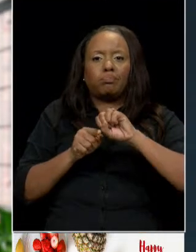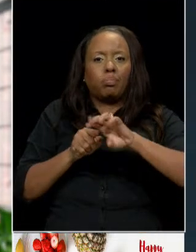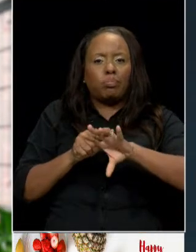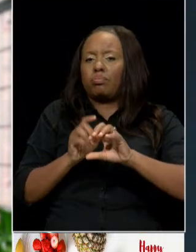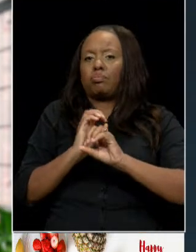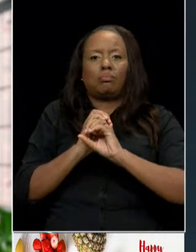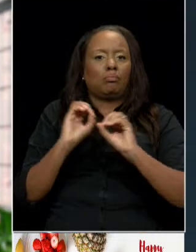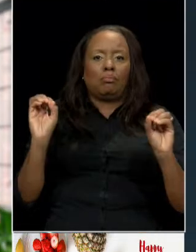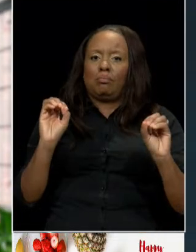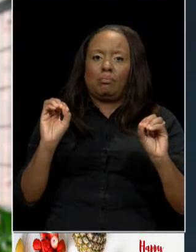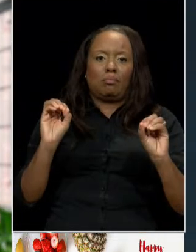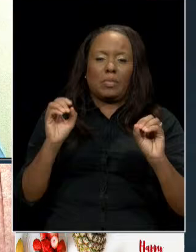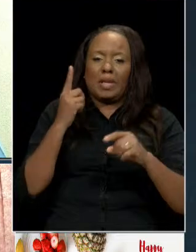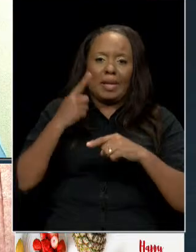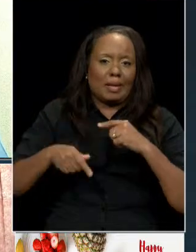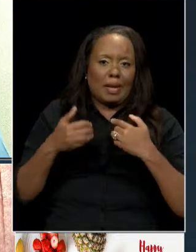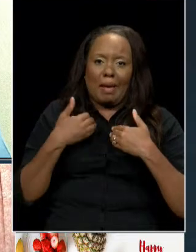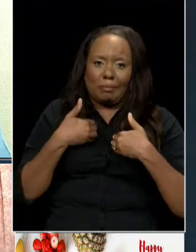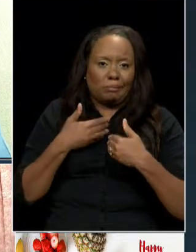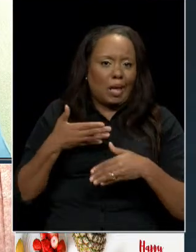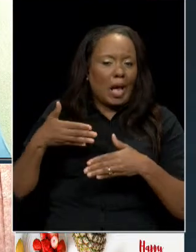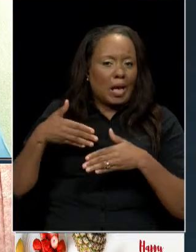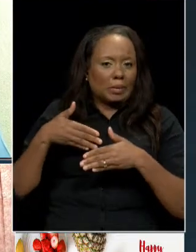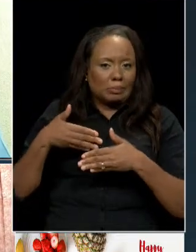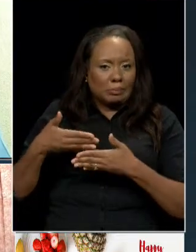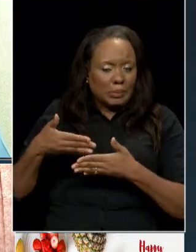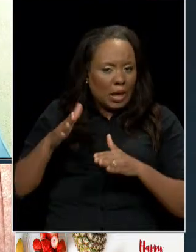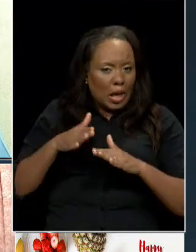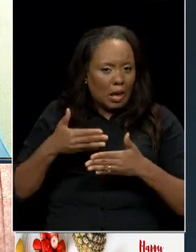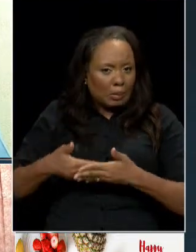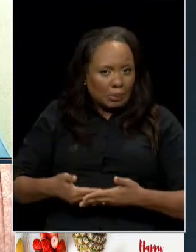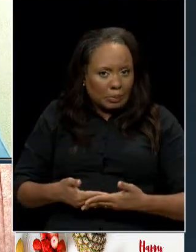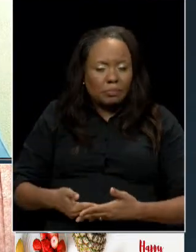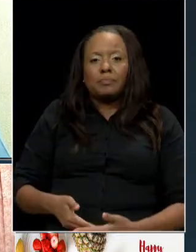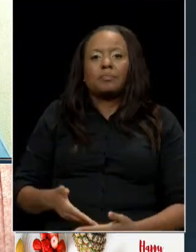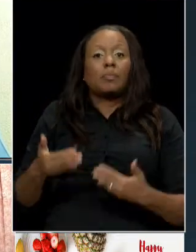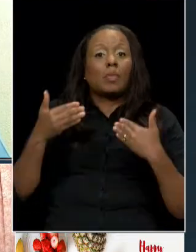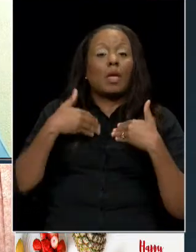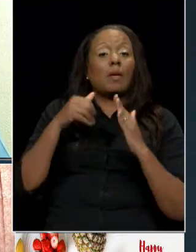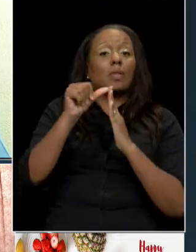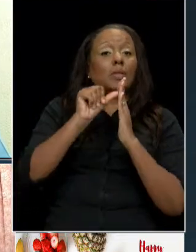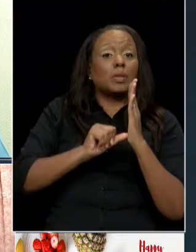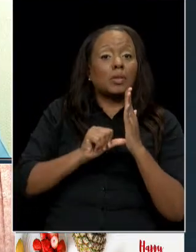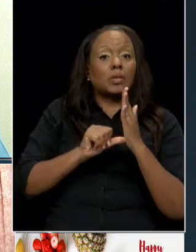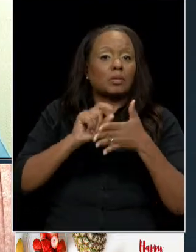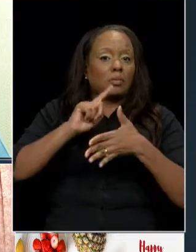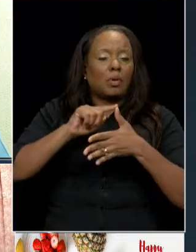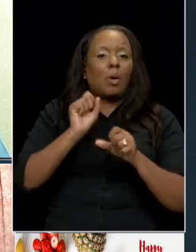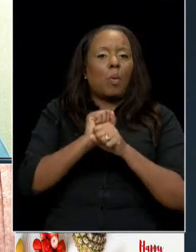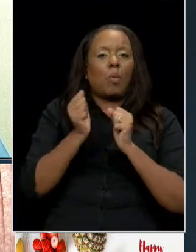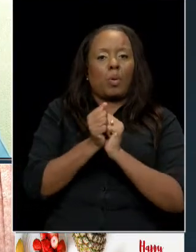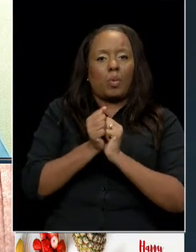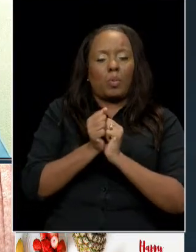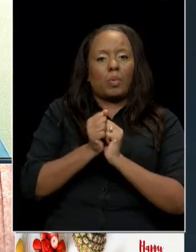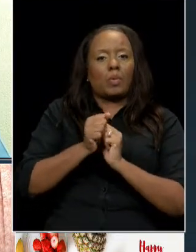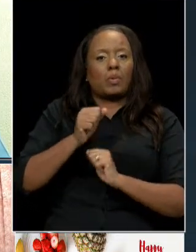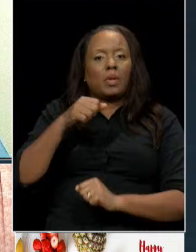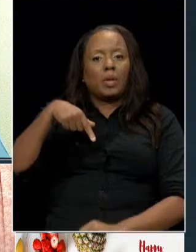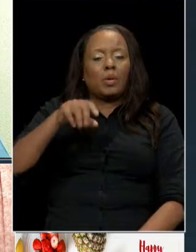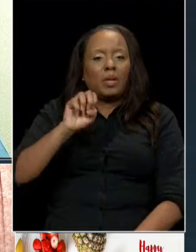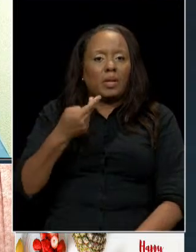have a surgeon, a consultant surgeon who's worked with the Queen Elizabeth Hospital for many years, and Dr. Selwyn